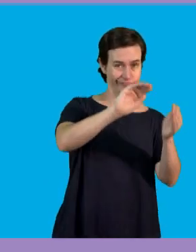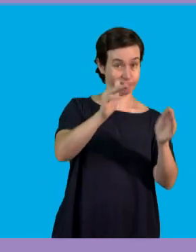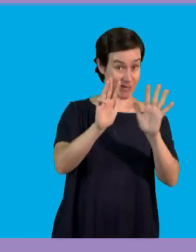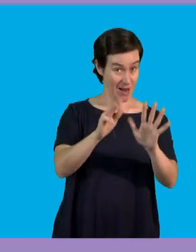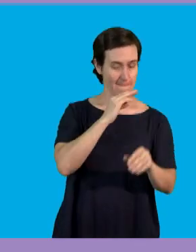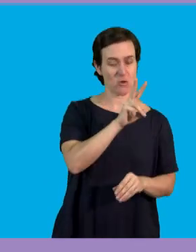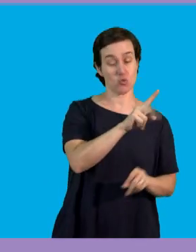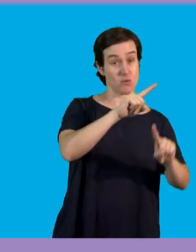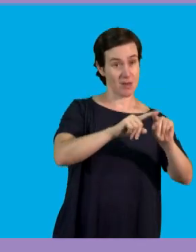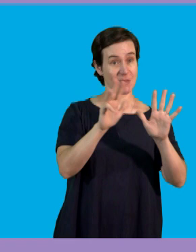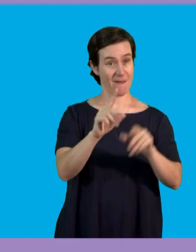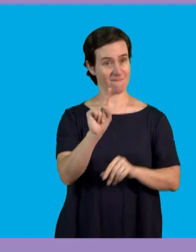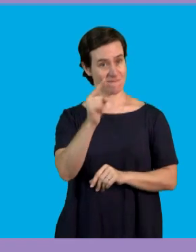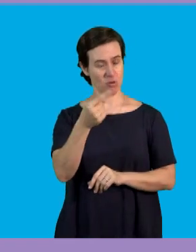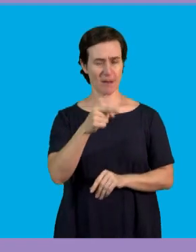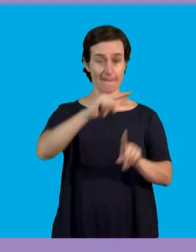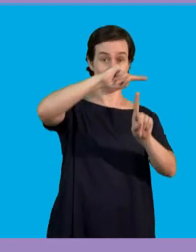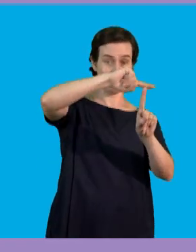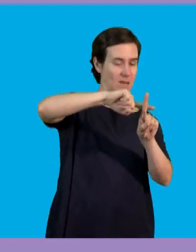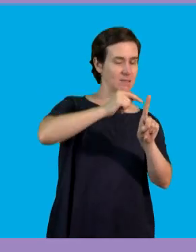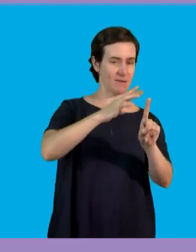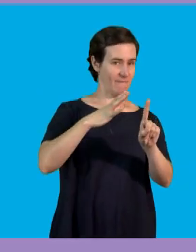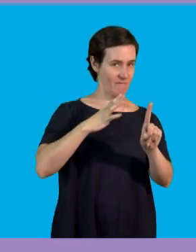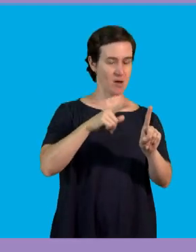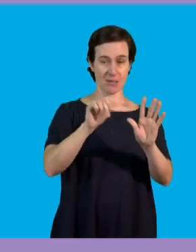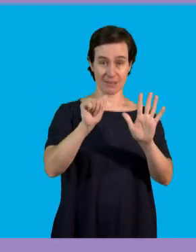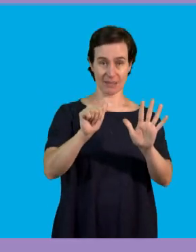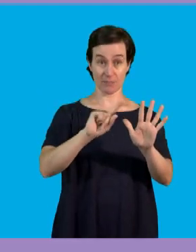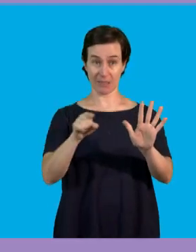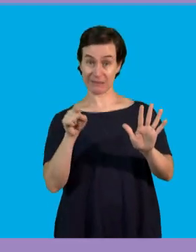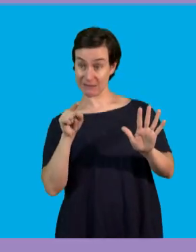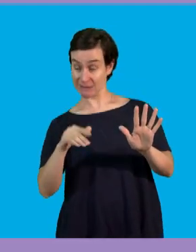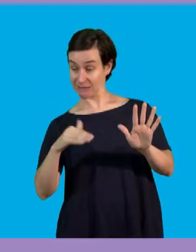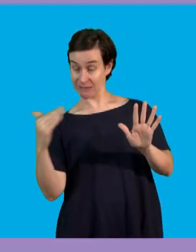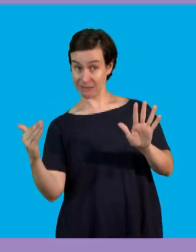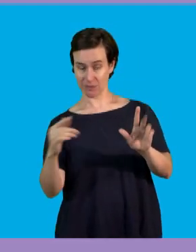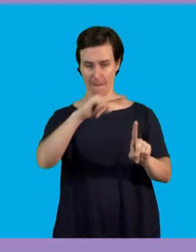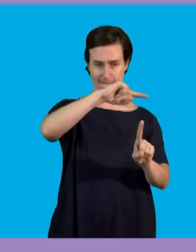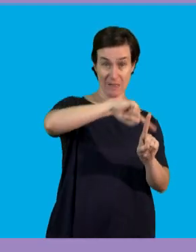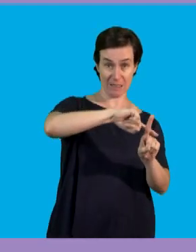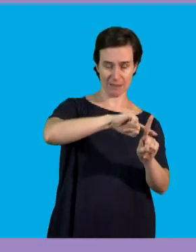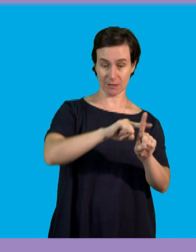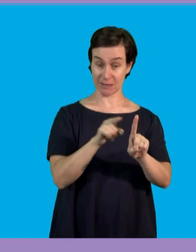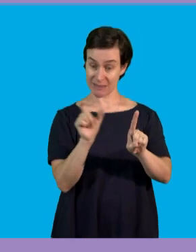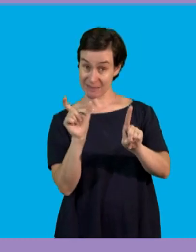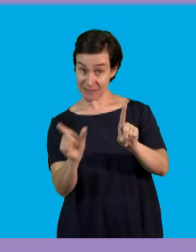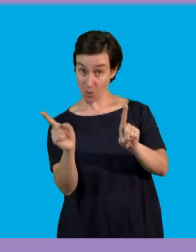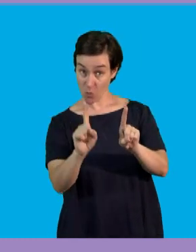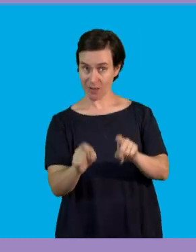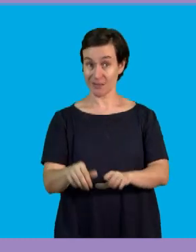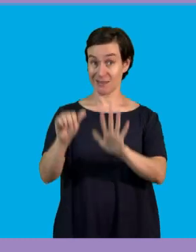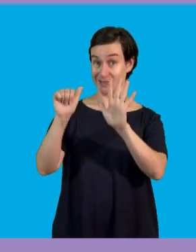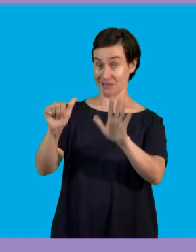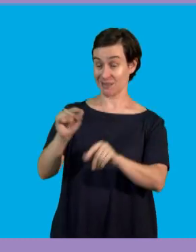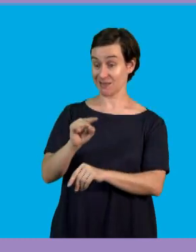Then we have that plus because we are working on either sides of the plus. But on the other side of the plus, we have a 6 divided